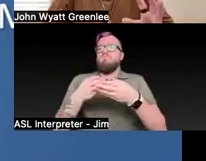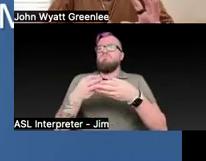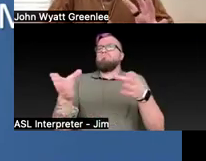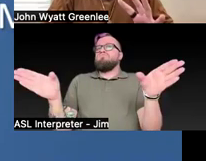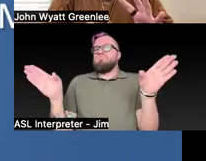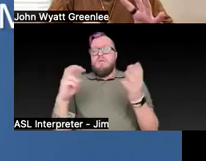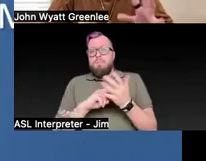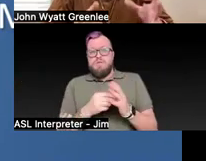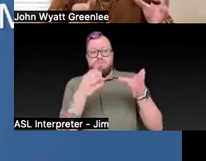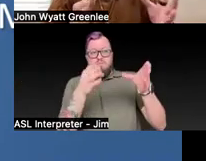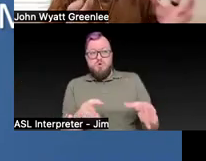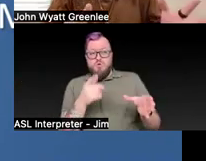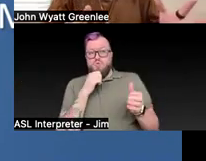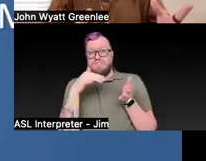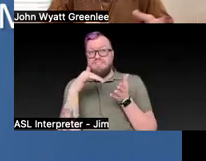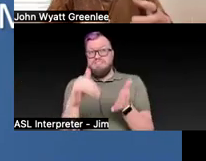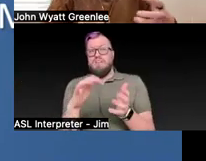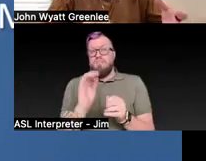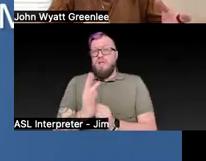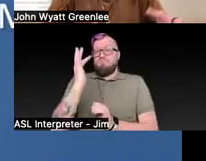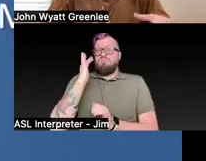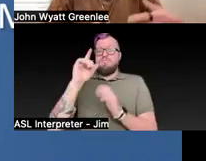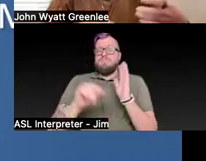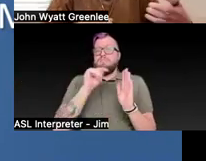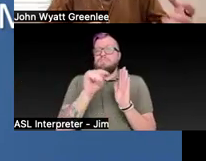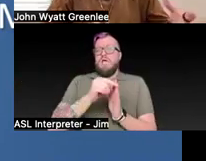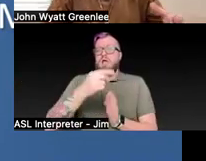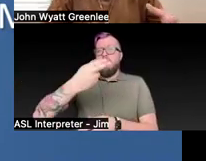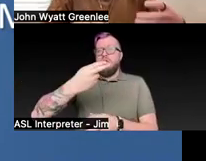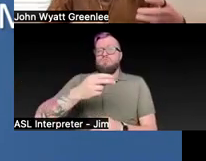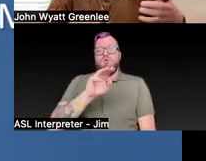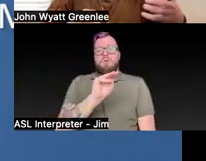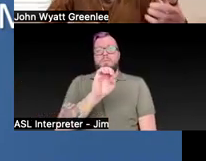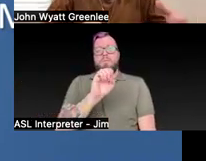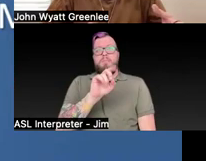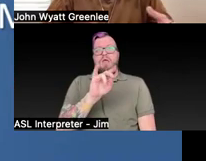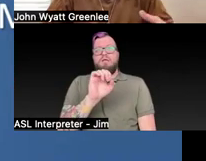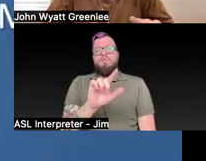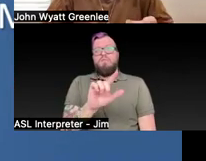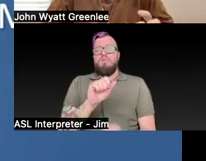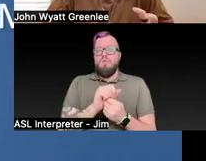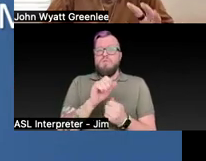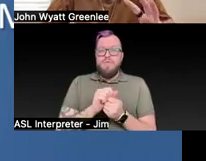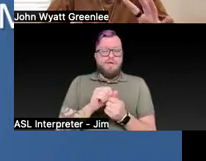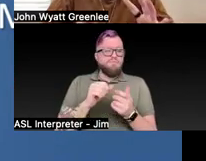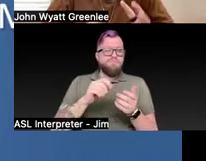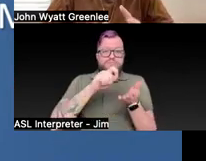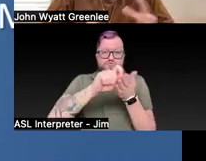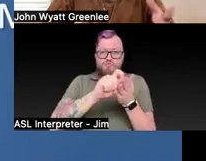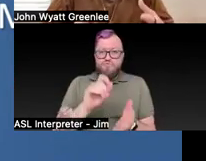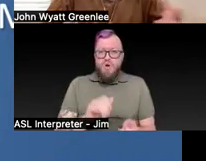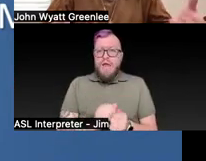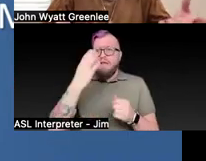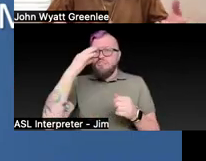somebody who studies the medieval period, who studies the history or the literature or the archaeology of